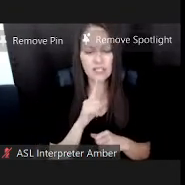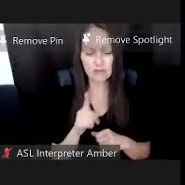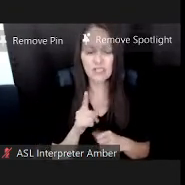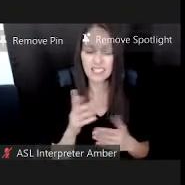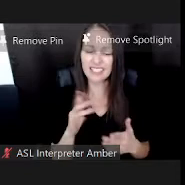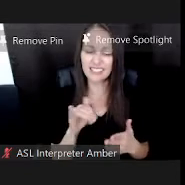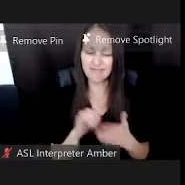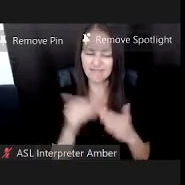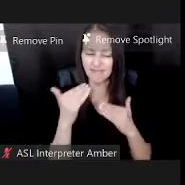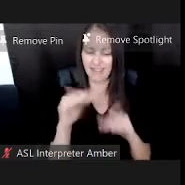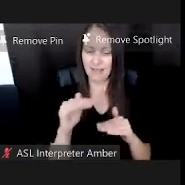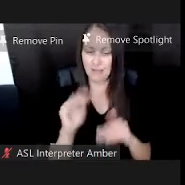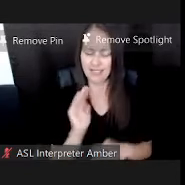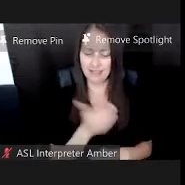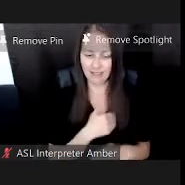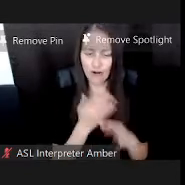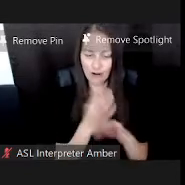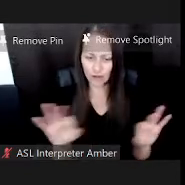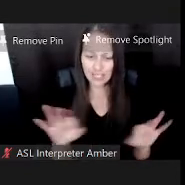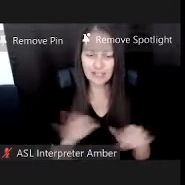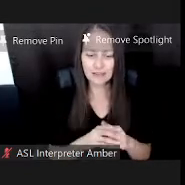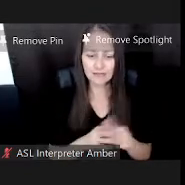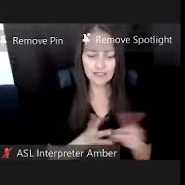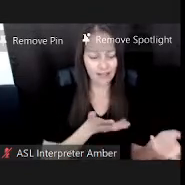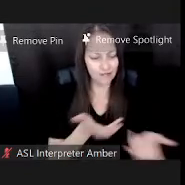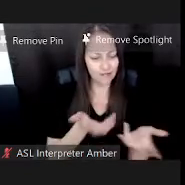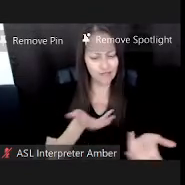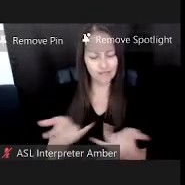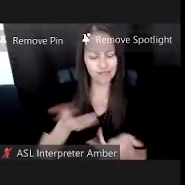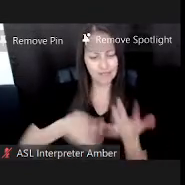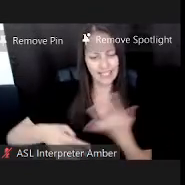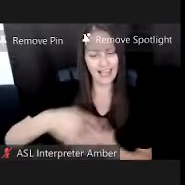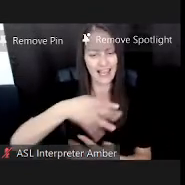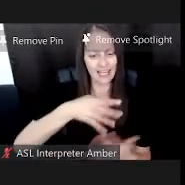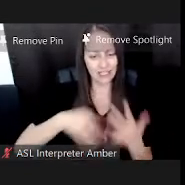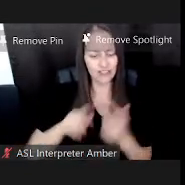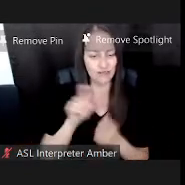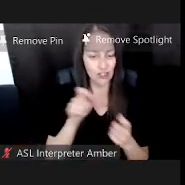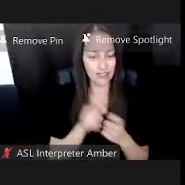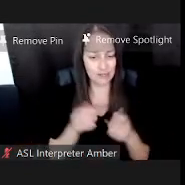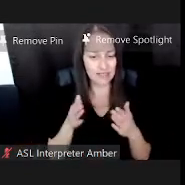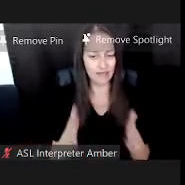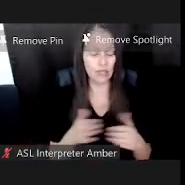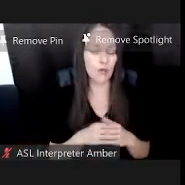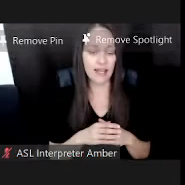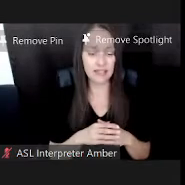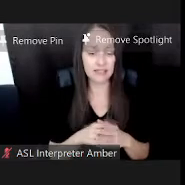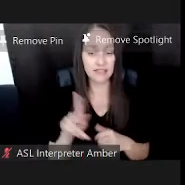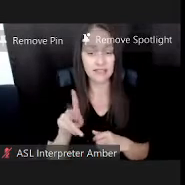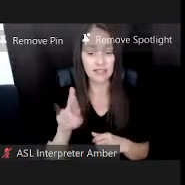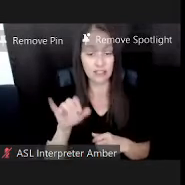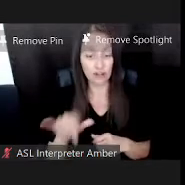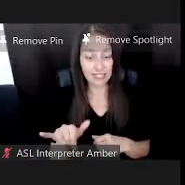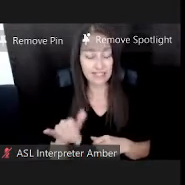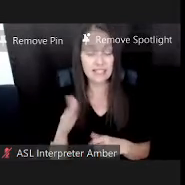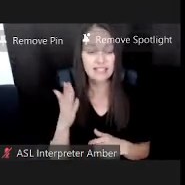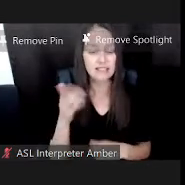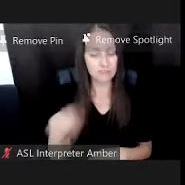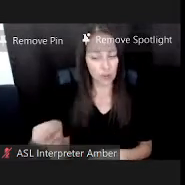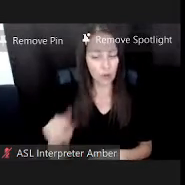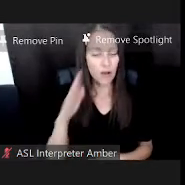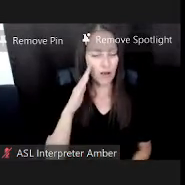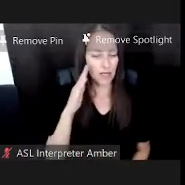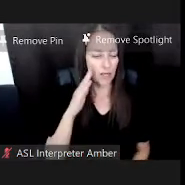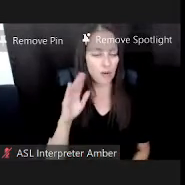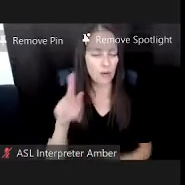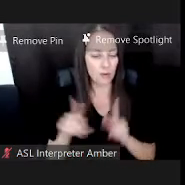our freedom, you know, our freedom to engage in a very specific way. And the US is curious because, and I know Chrissy, you, everyone at IPC must know this in a